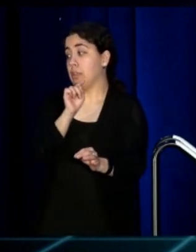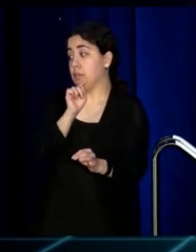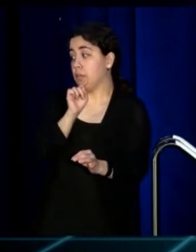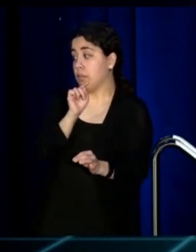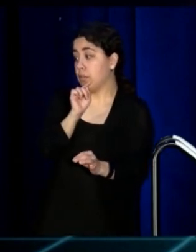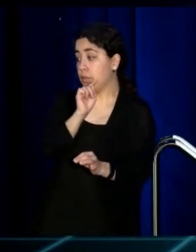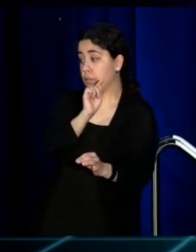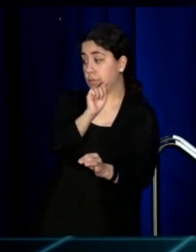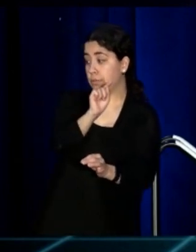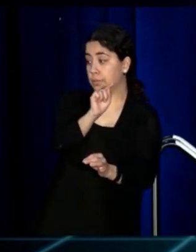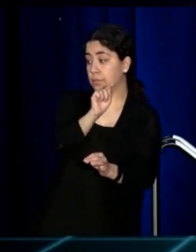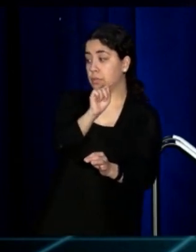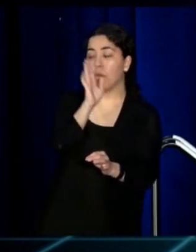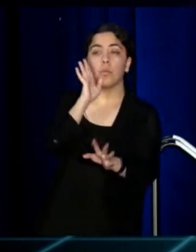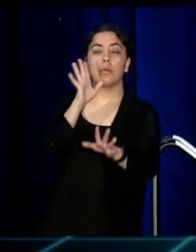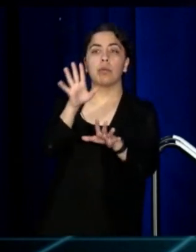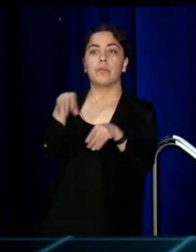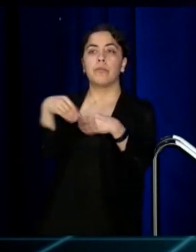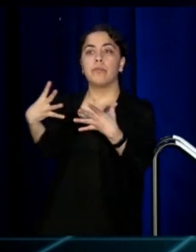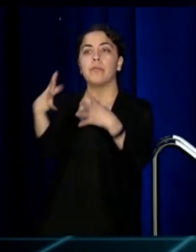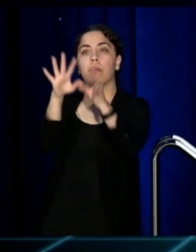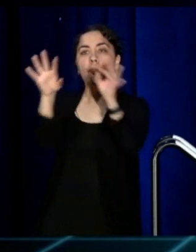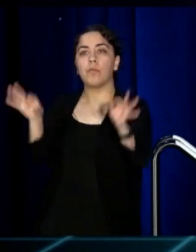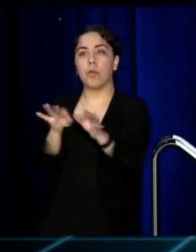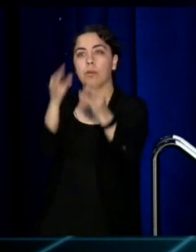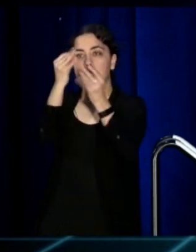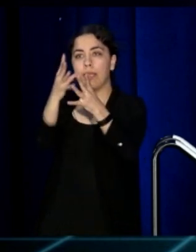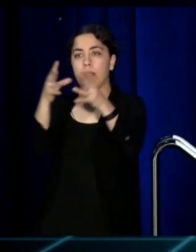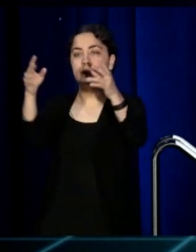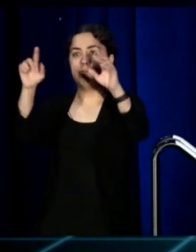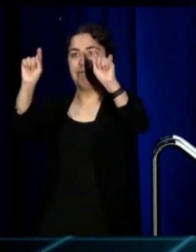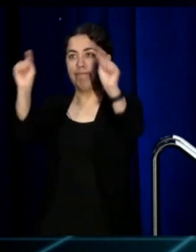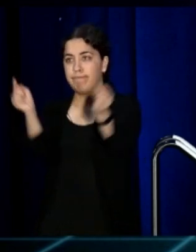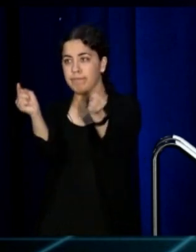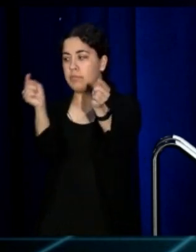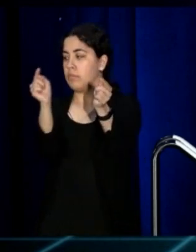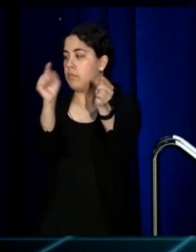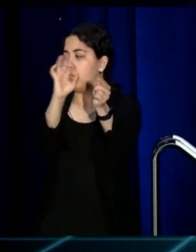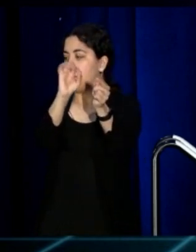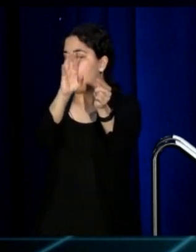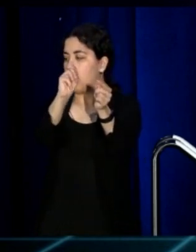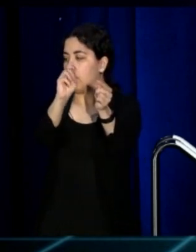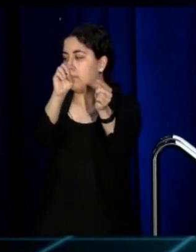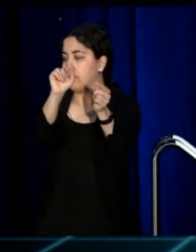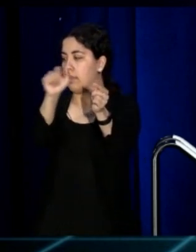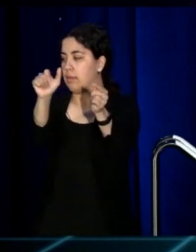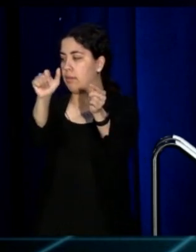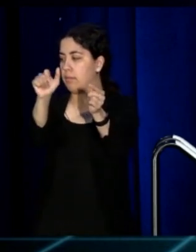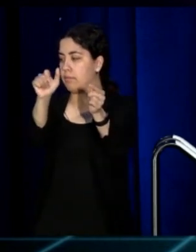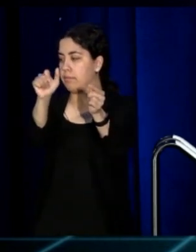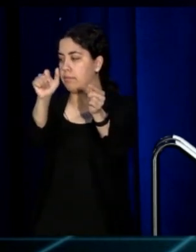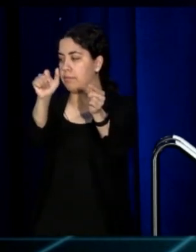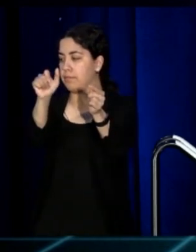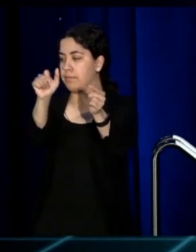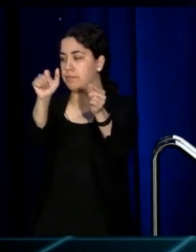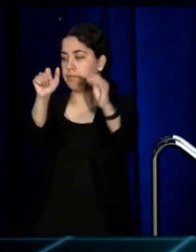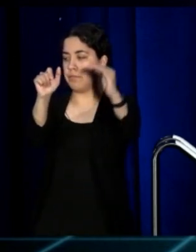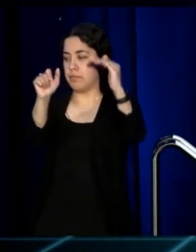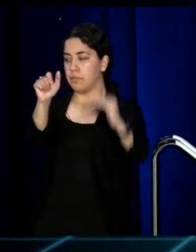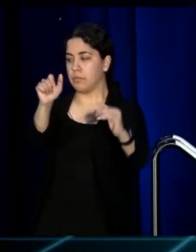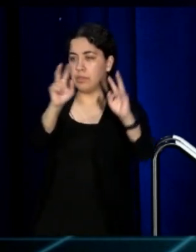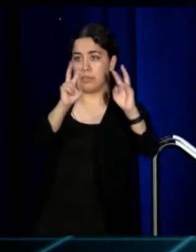get a form data. This is type form data. And so our title can be